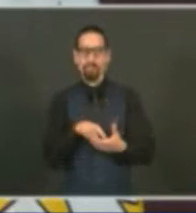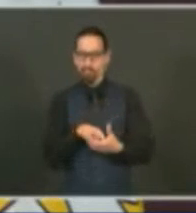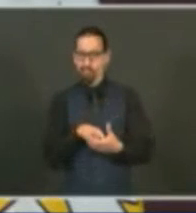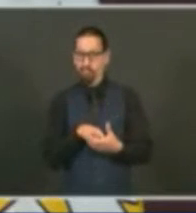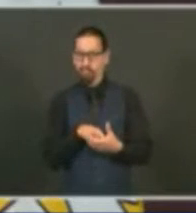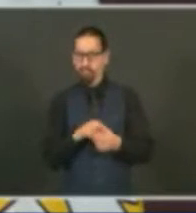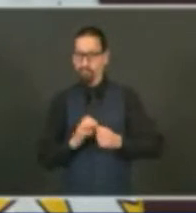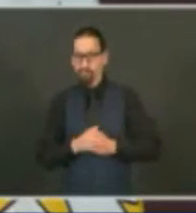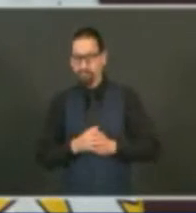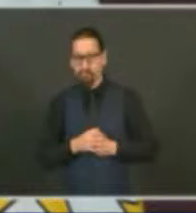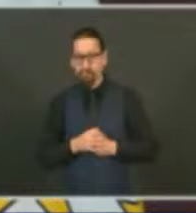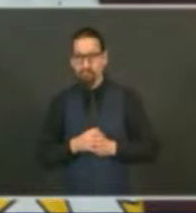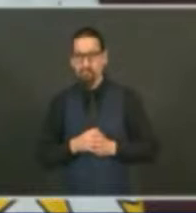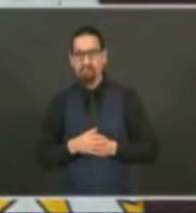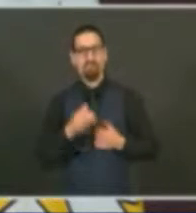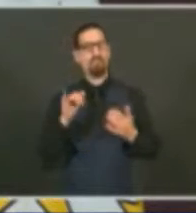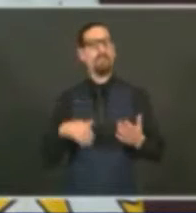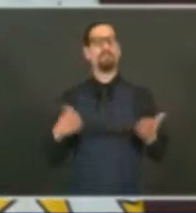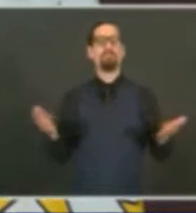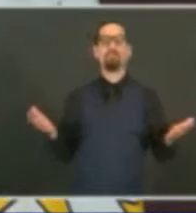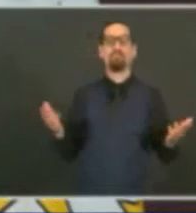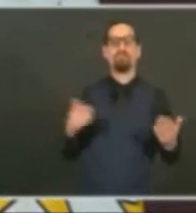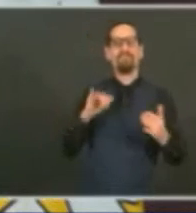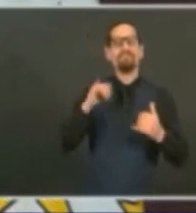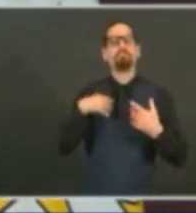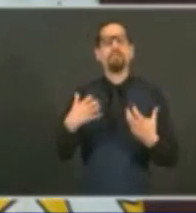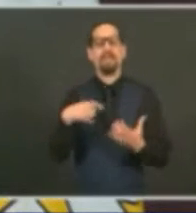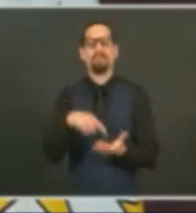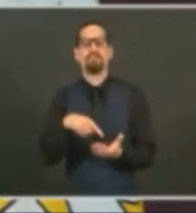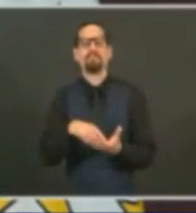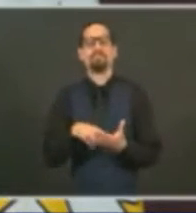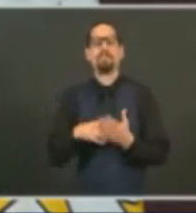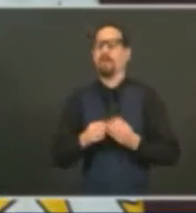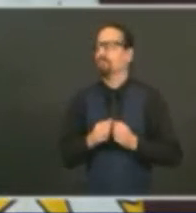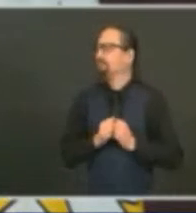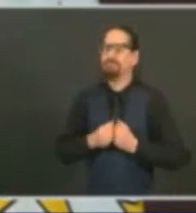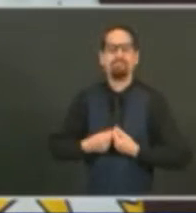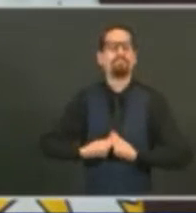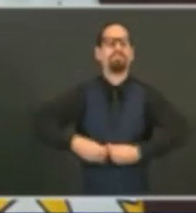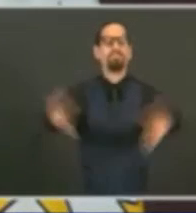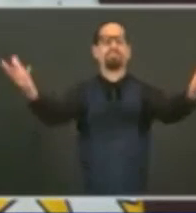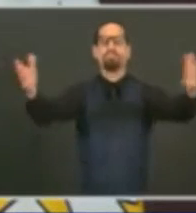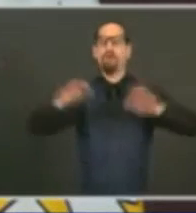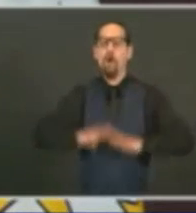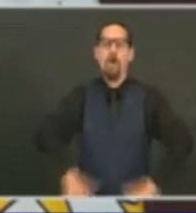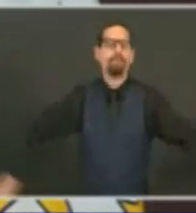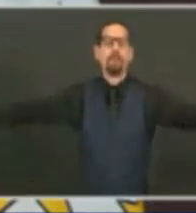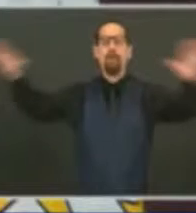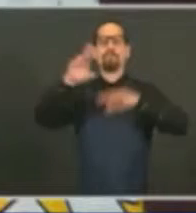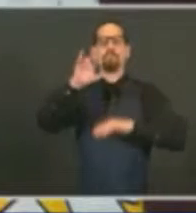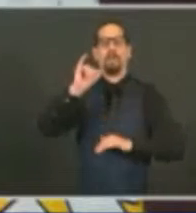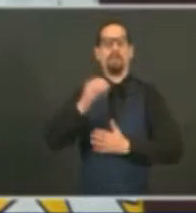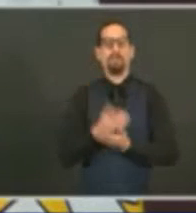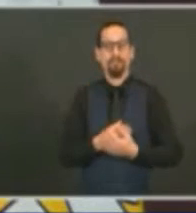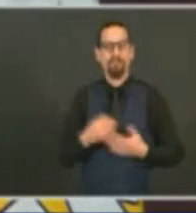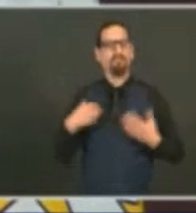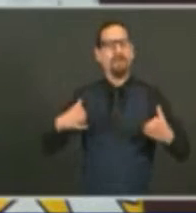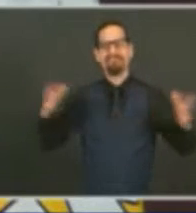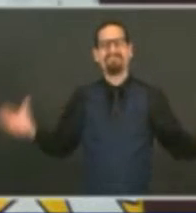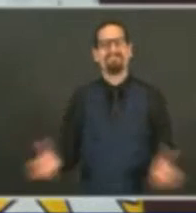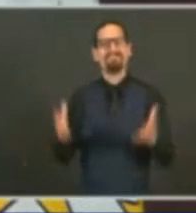are looking to really expand now throughout the state and want to encourage everyone to go get